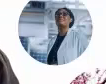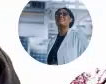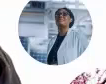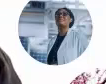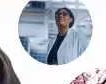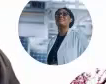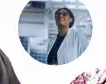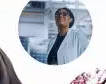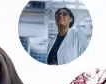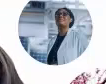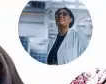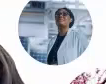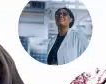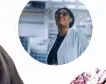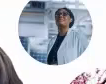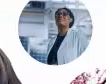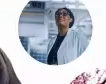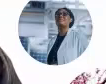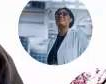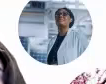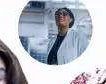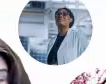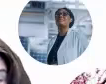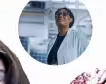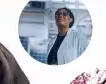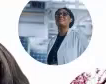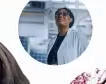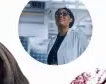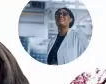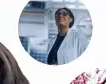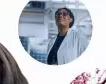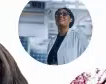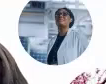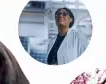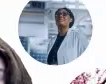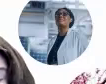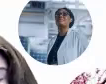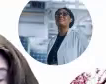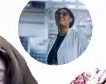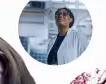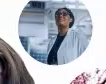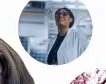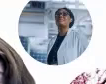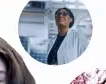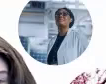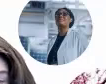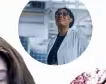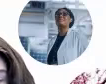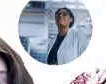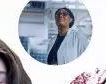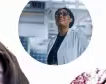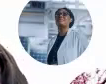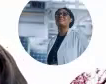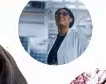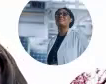or REC for short. The REC's work focuses on promoting the exchange of ideas, resources, opportunities, and